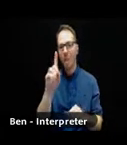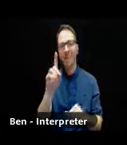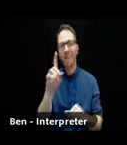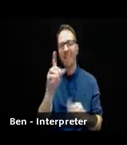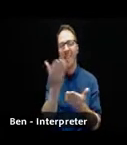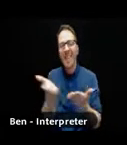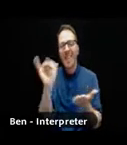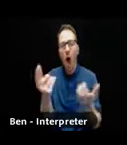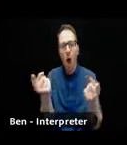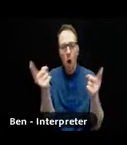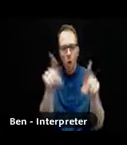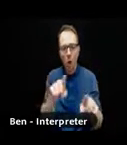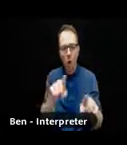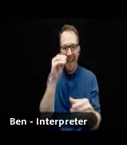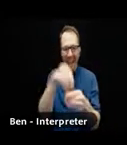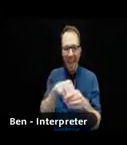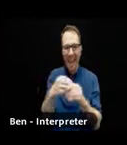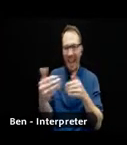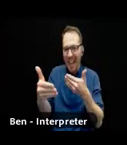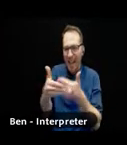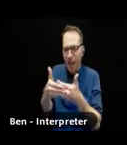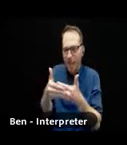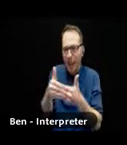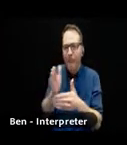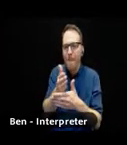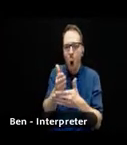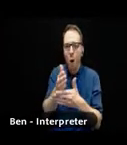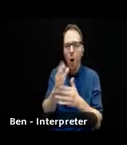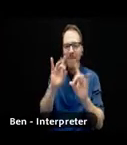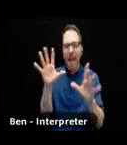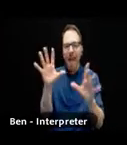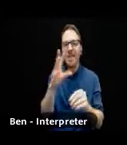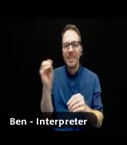occur in intimate partner violence and sexual harm.